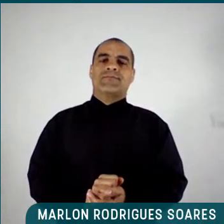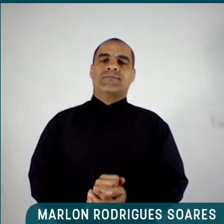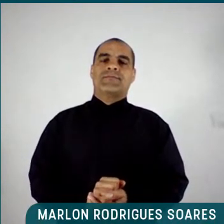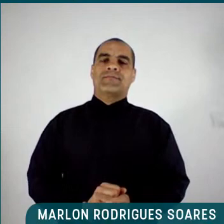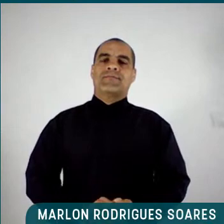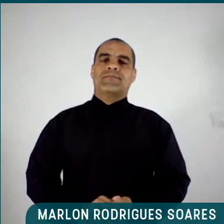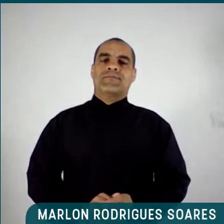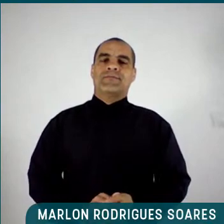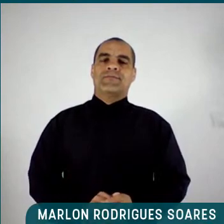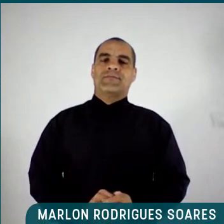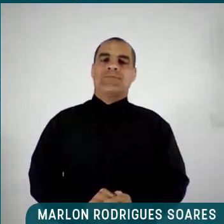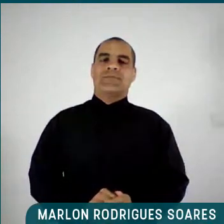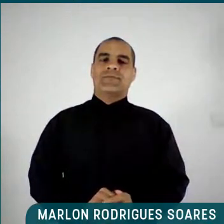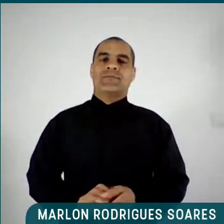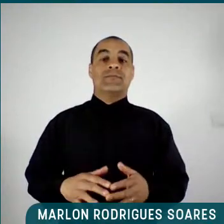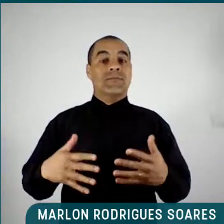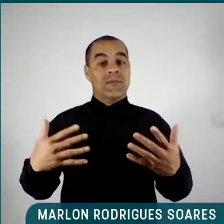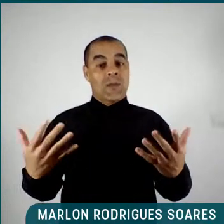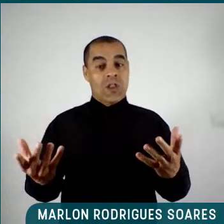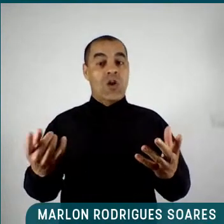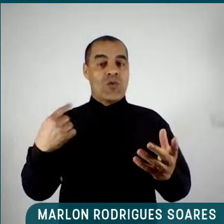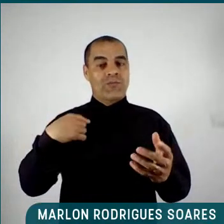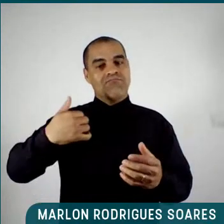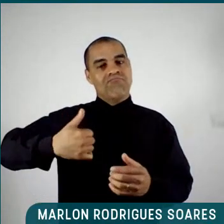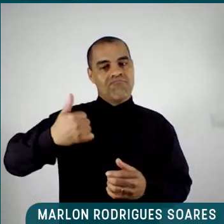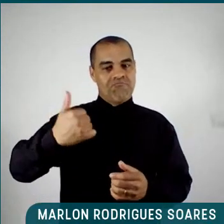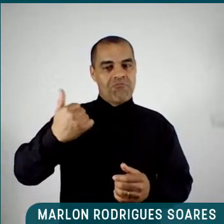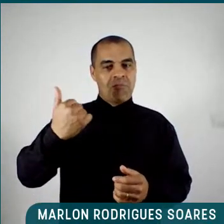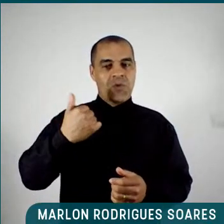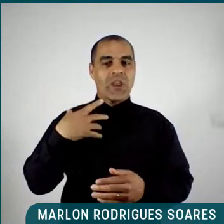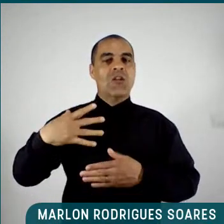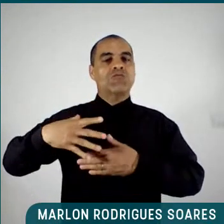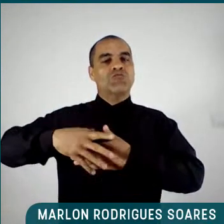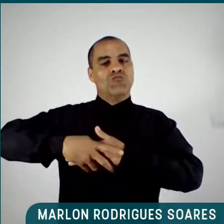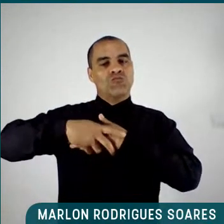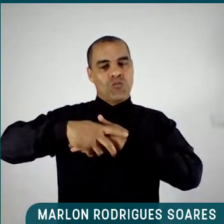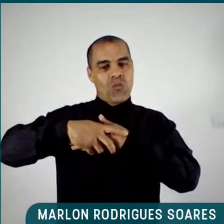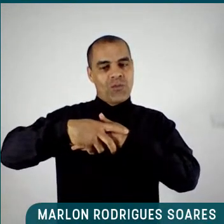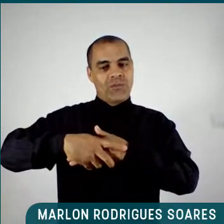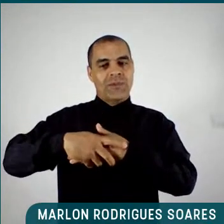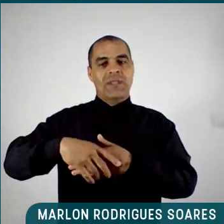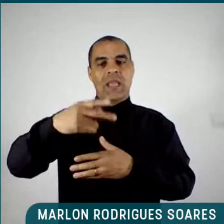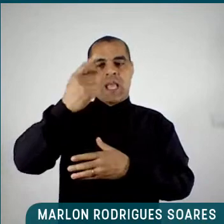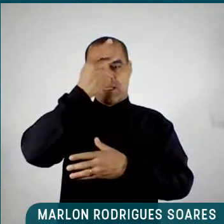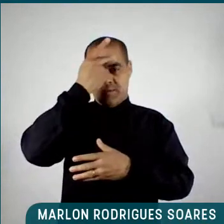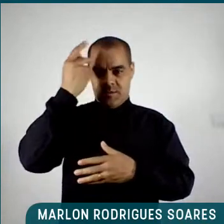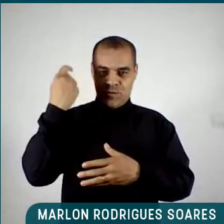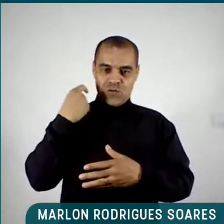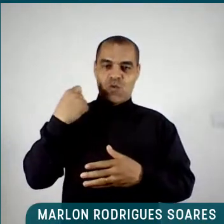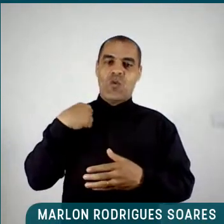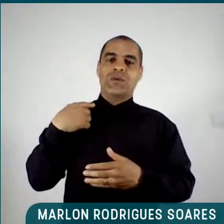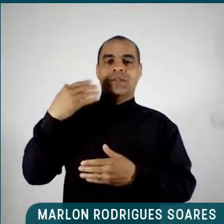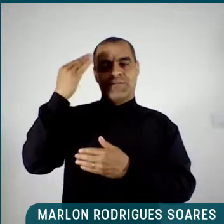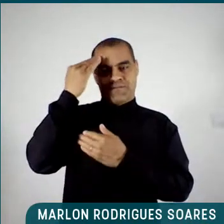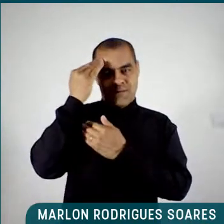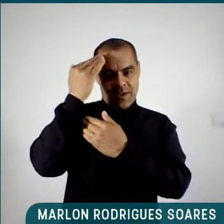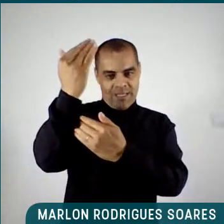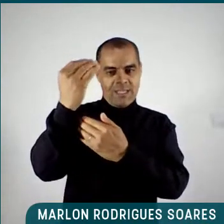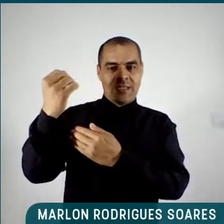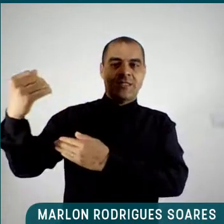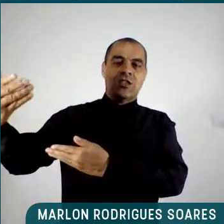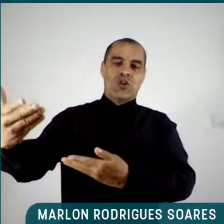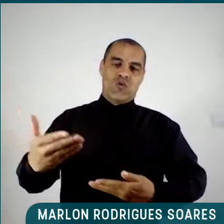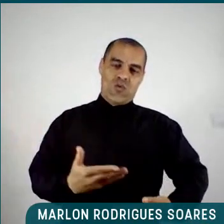create new paths, new ways. I would like to greet all the guests present here. I